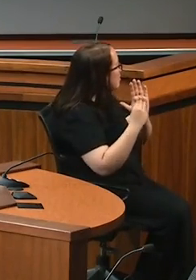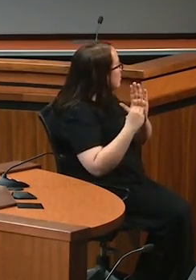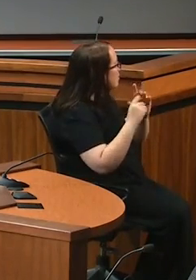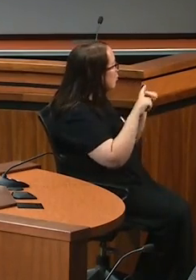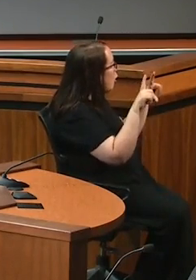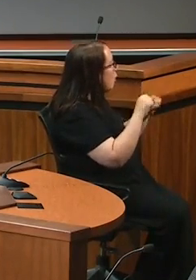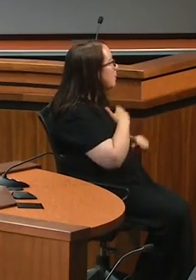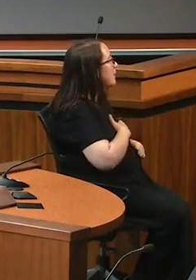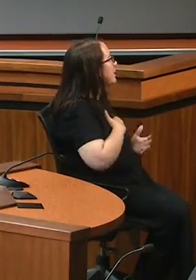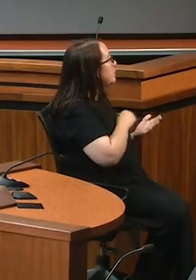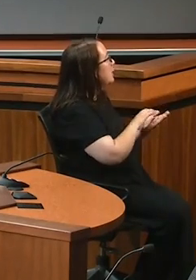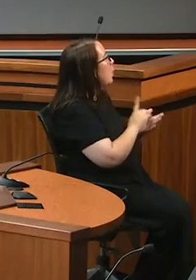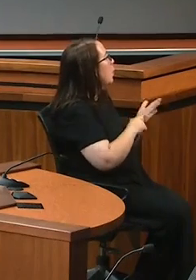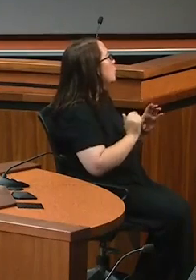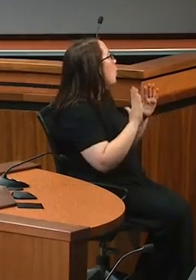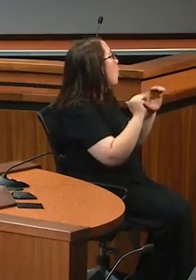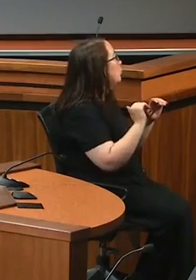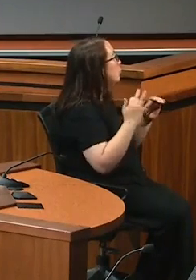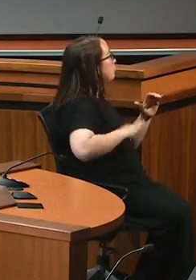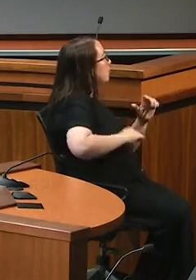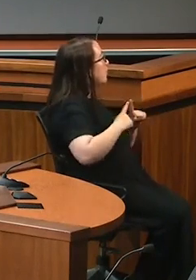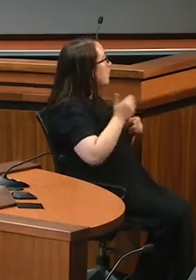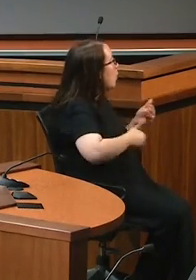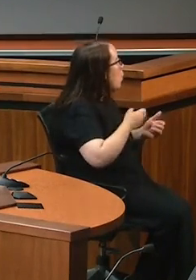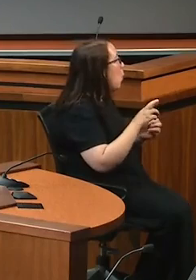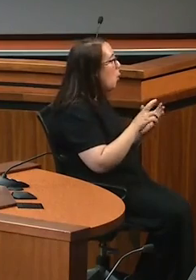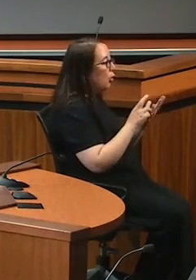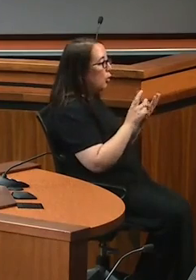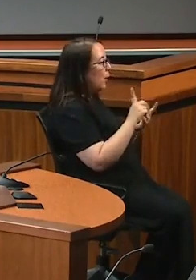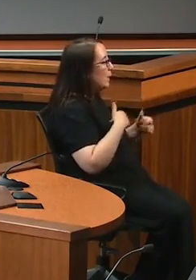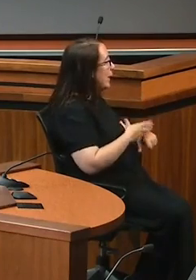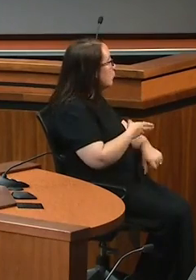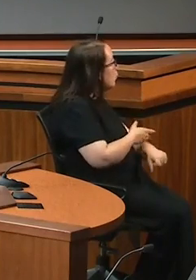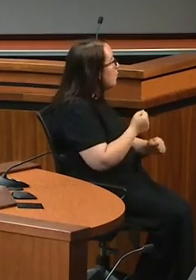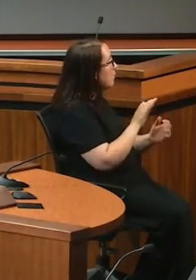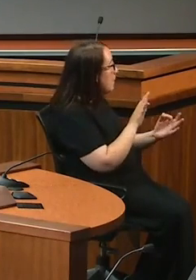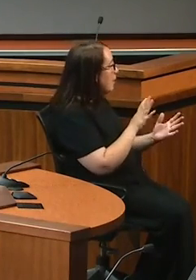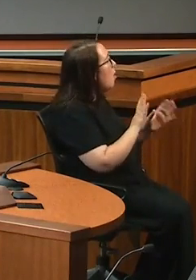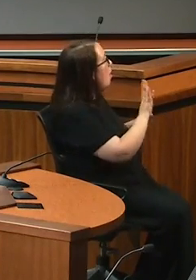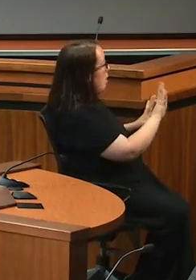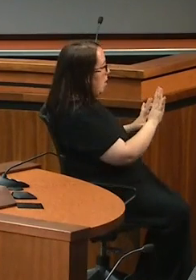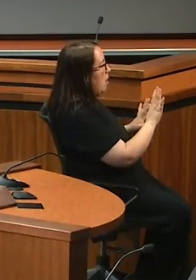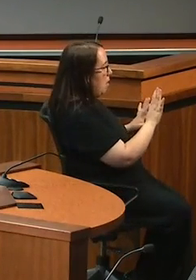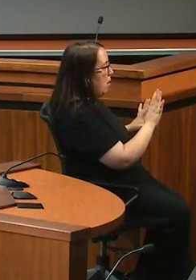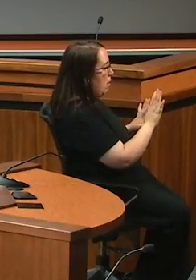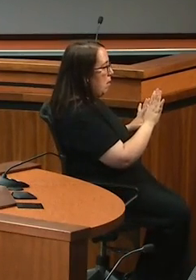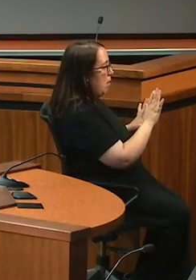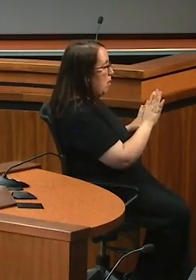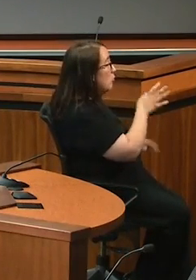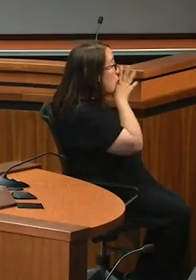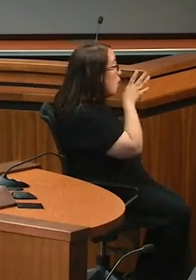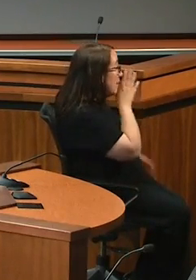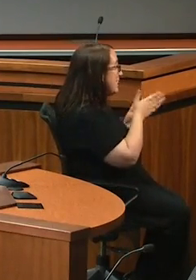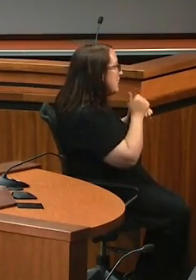include what you would hope this process includes, or opportunities to share input. Let me just say, talking about it is a lot easier than